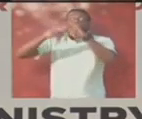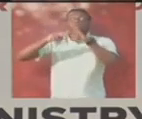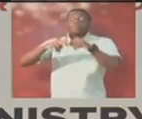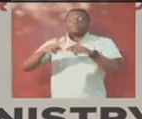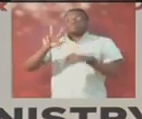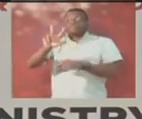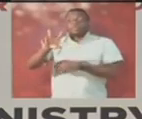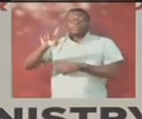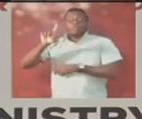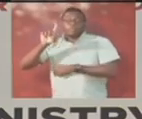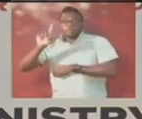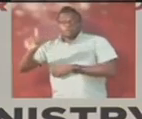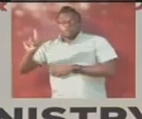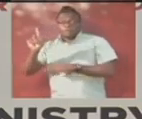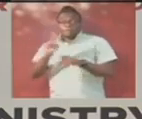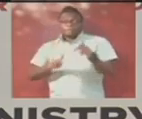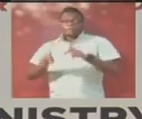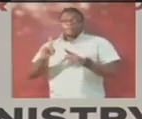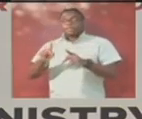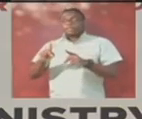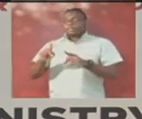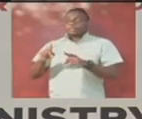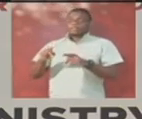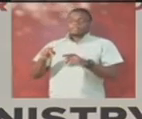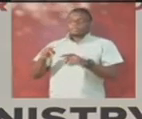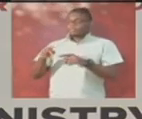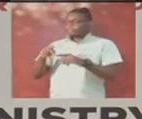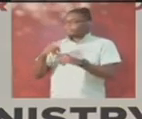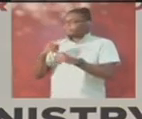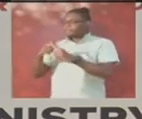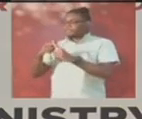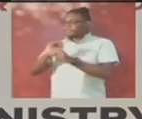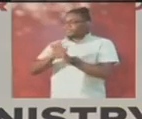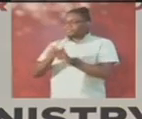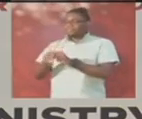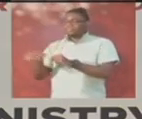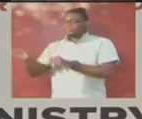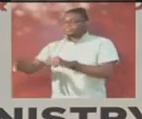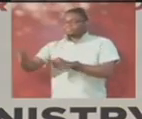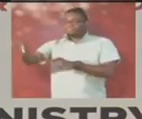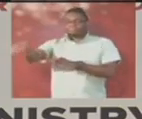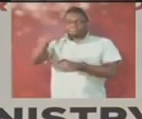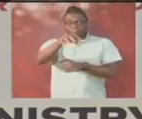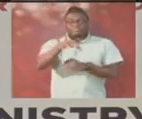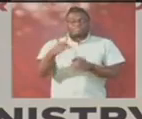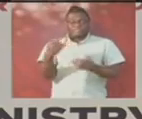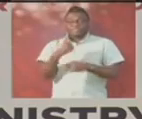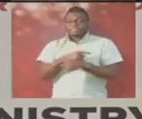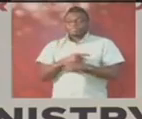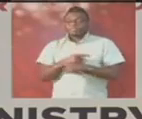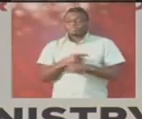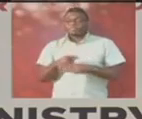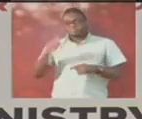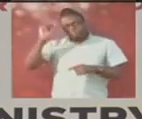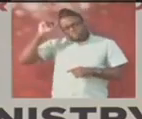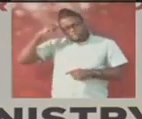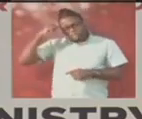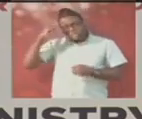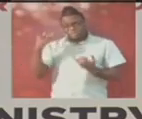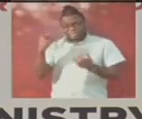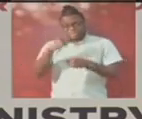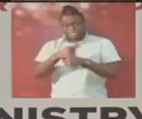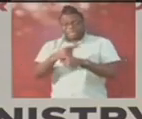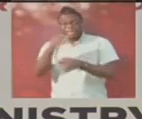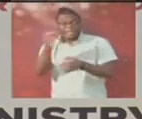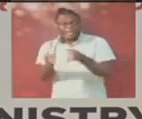day across the system. Again, I would like to remind the population that in order for someone and a patient to